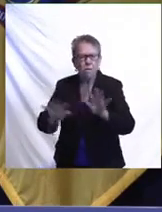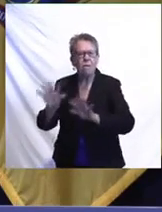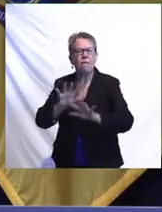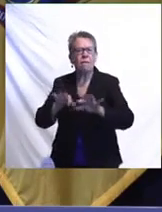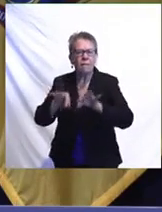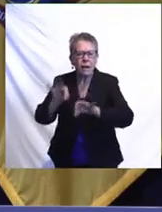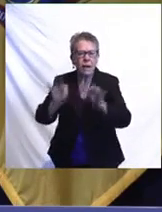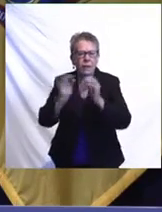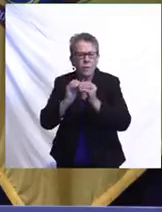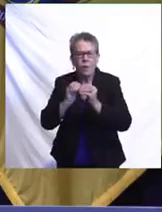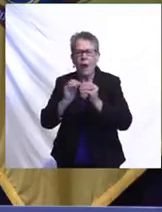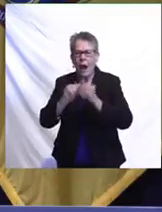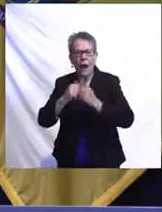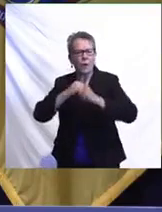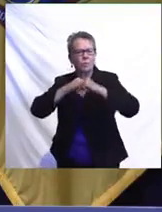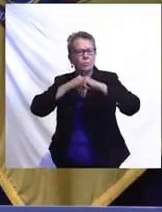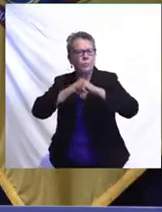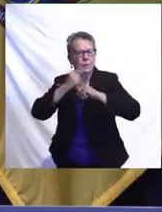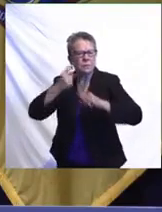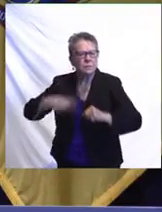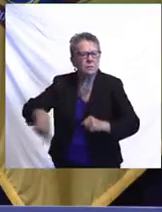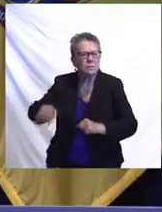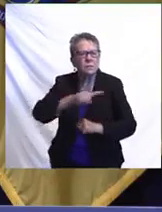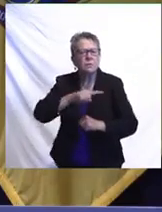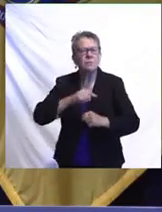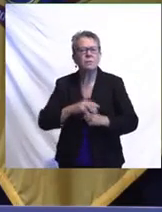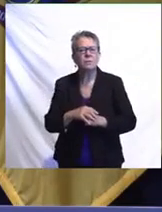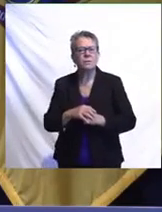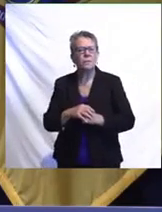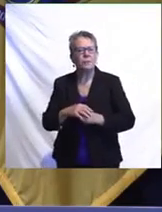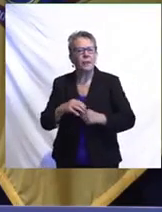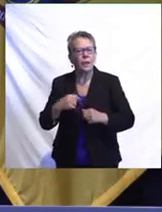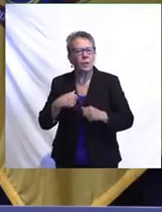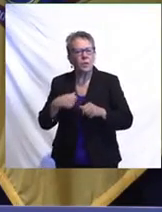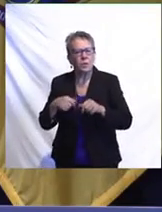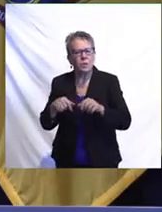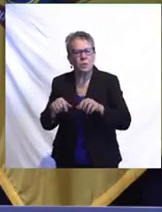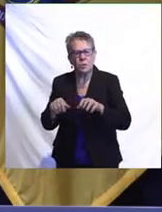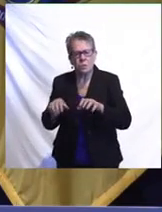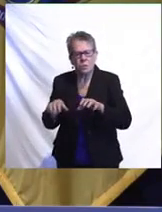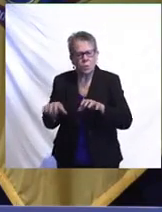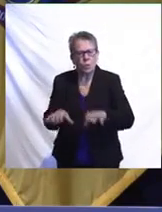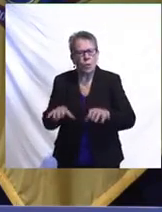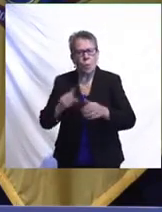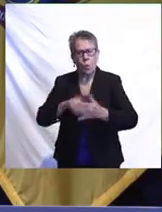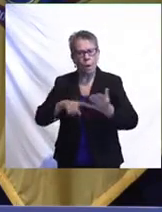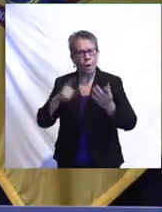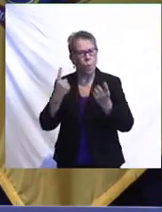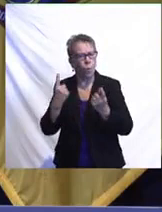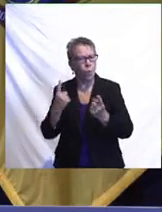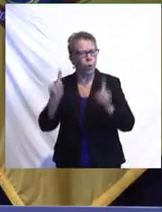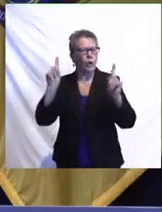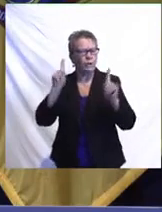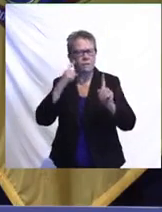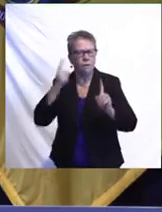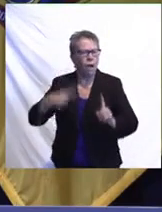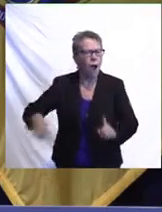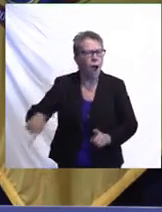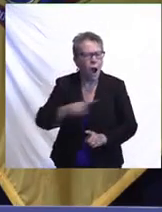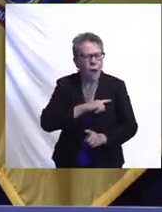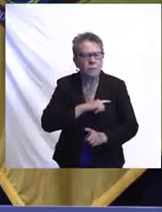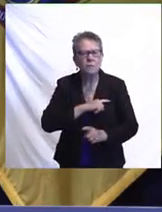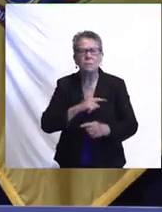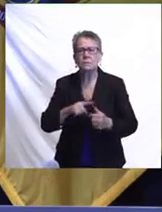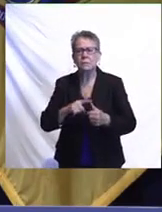that we know, at least up until now, work. Get vaccinated, get boosted if you're eligible, wear a face covering, wear